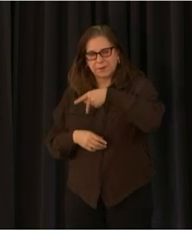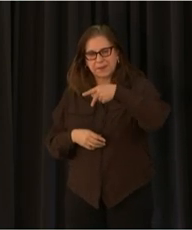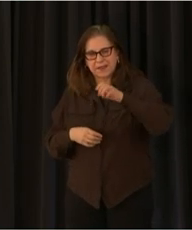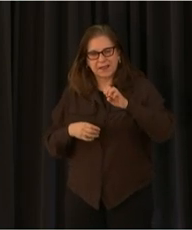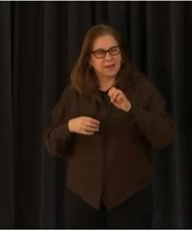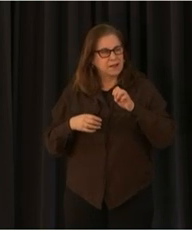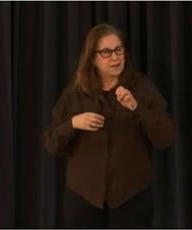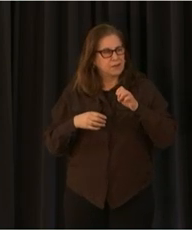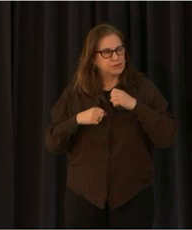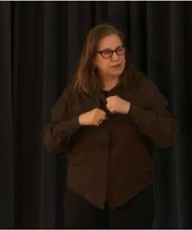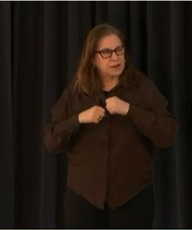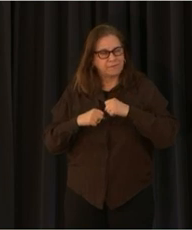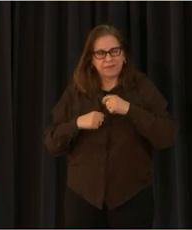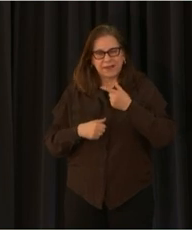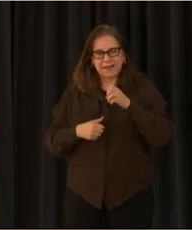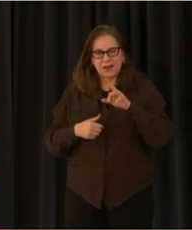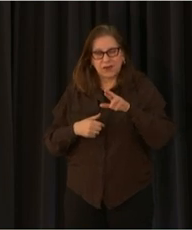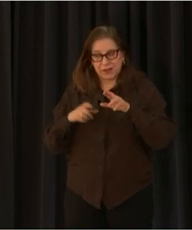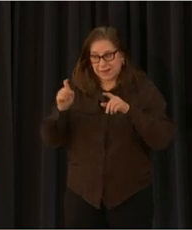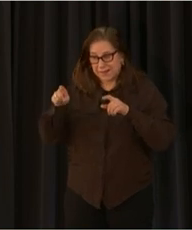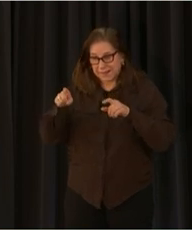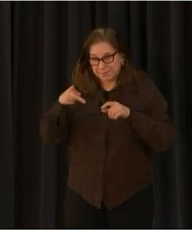out a form at